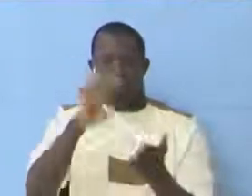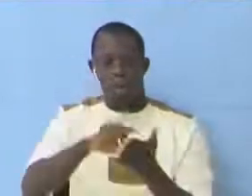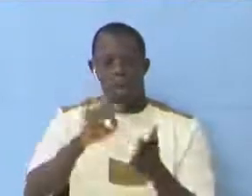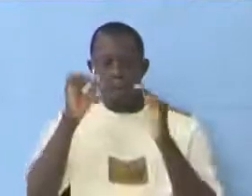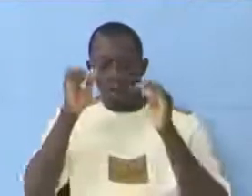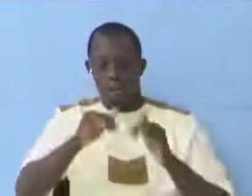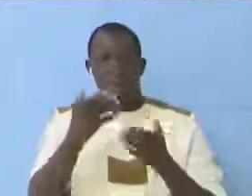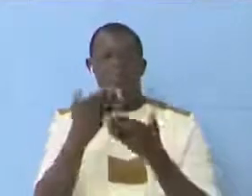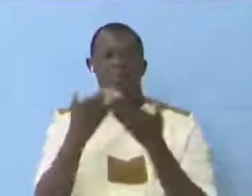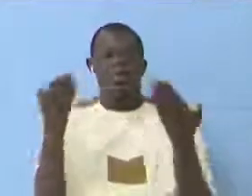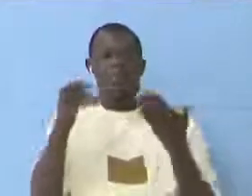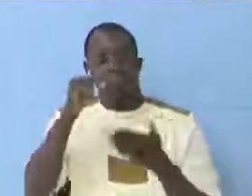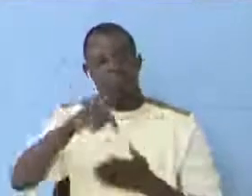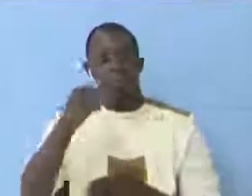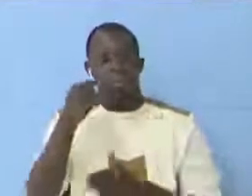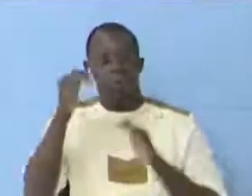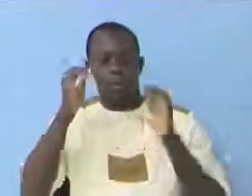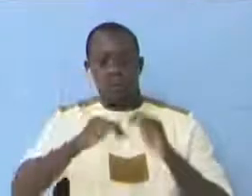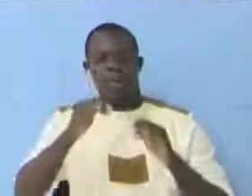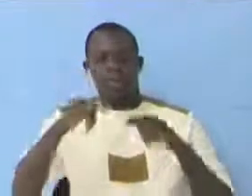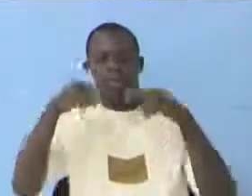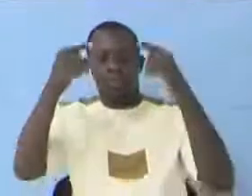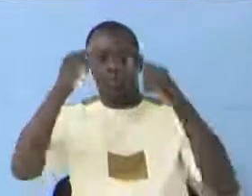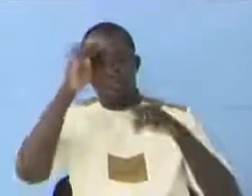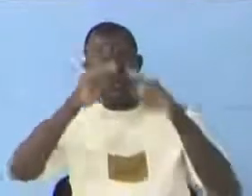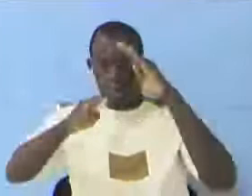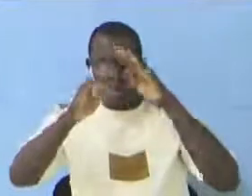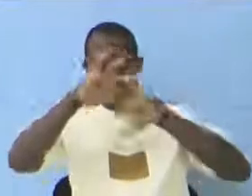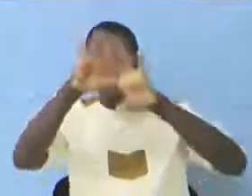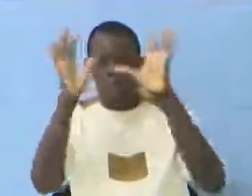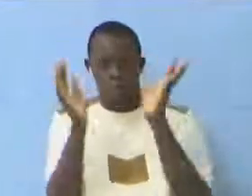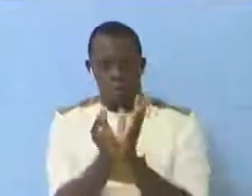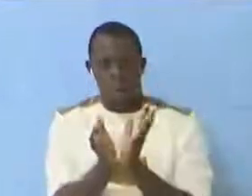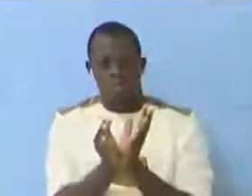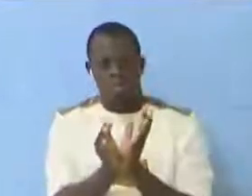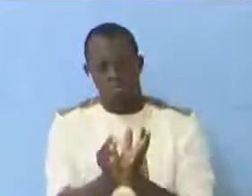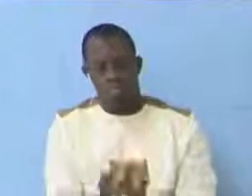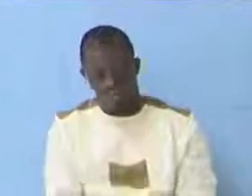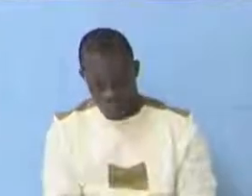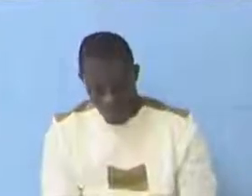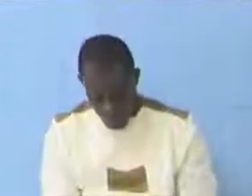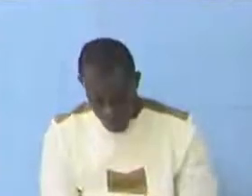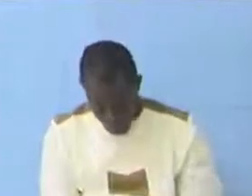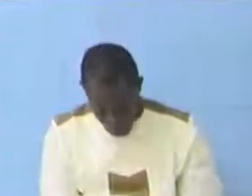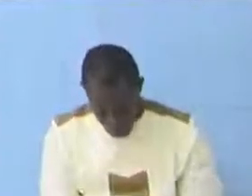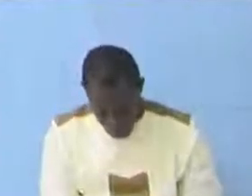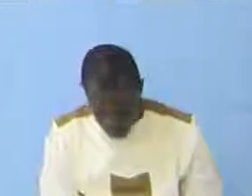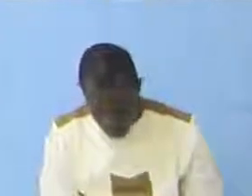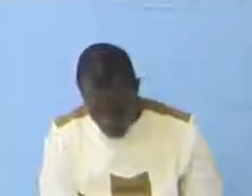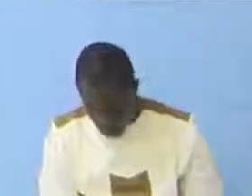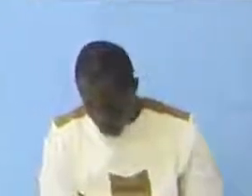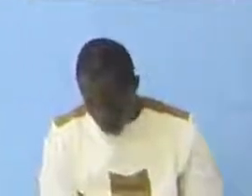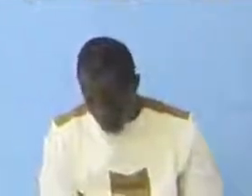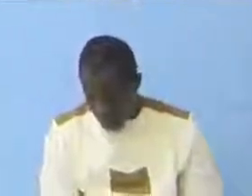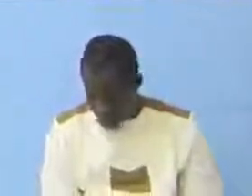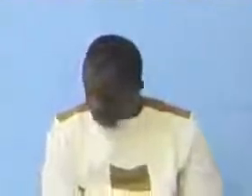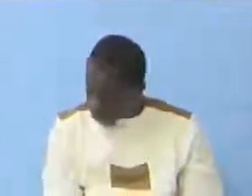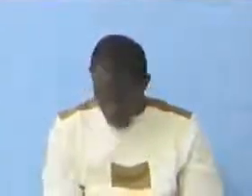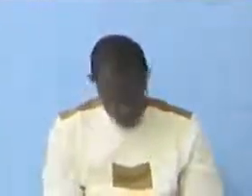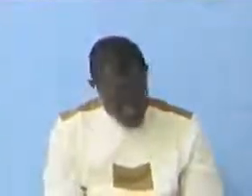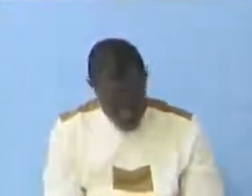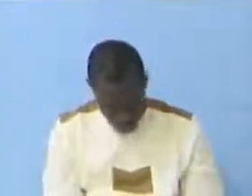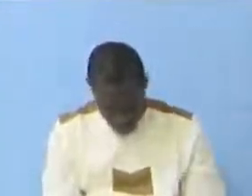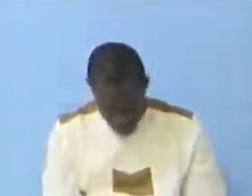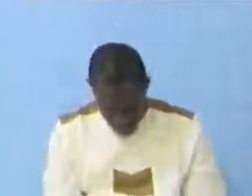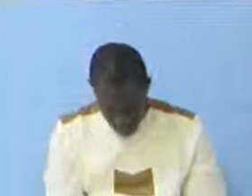our proceedings for today. Meeting is adjourned. Thank you all very much. Thank you very much.